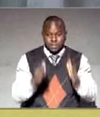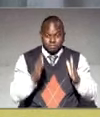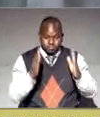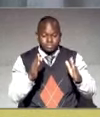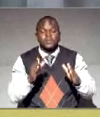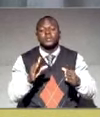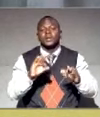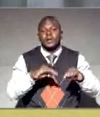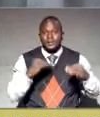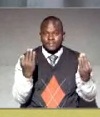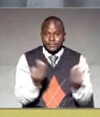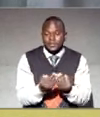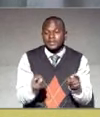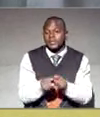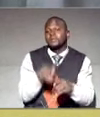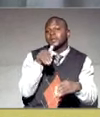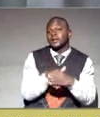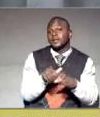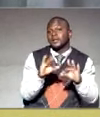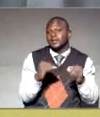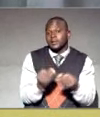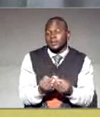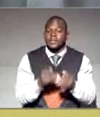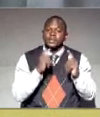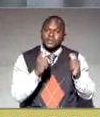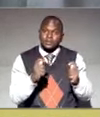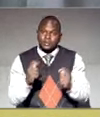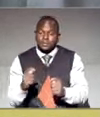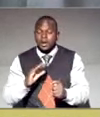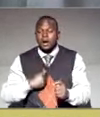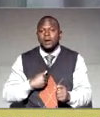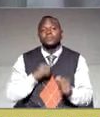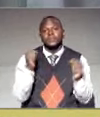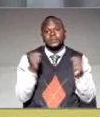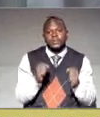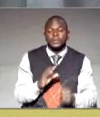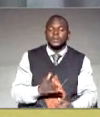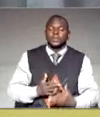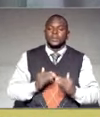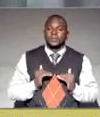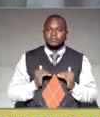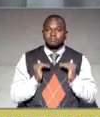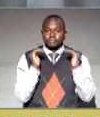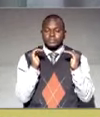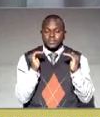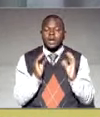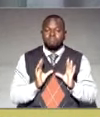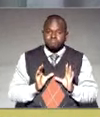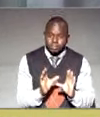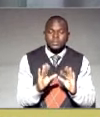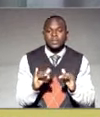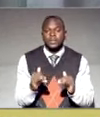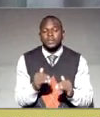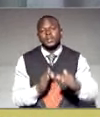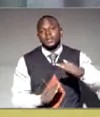family. In the family, we are tested, our patience, our emotions can be pushed to